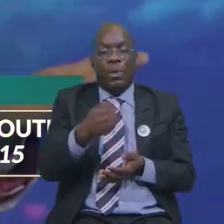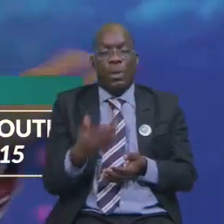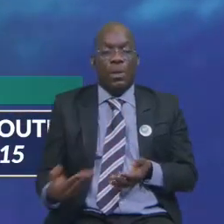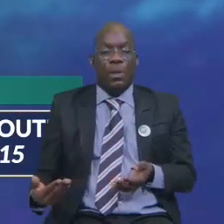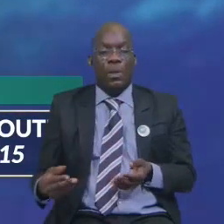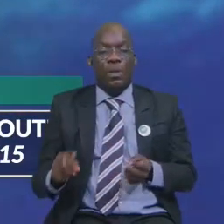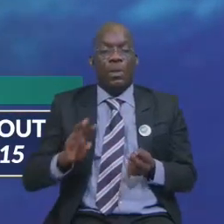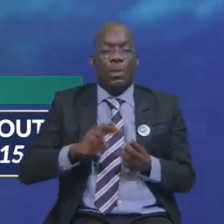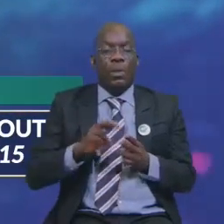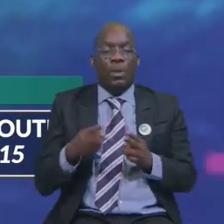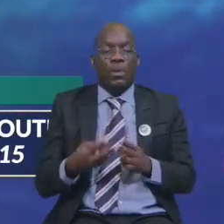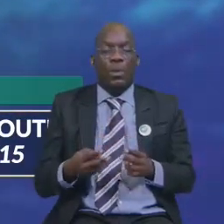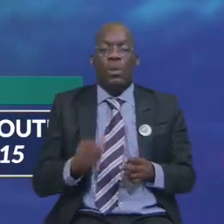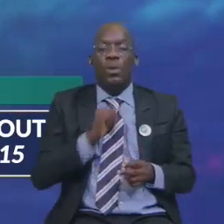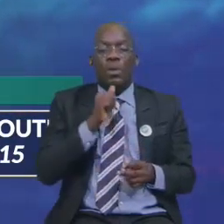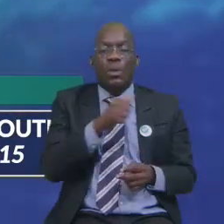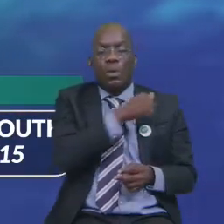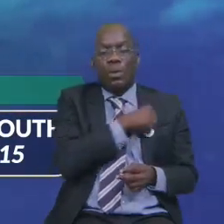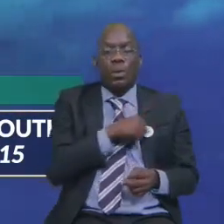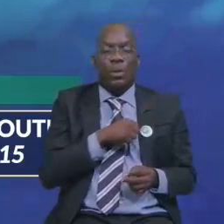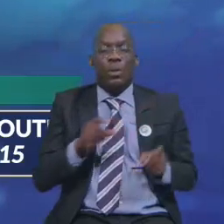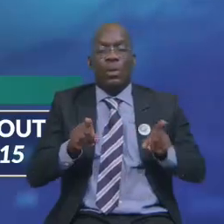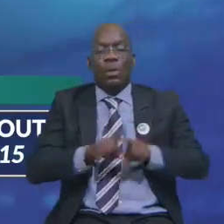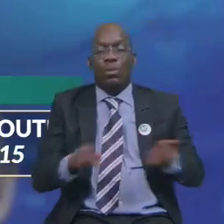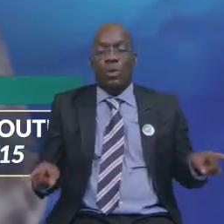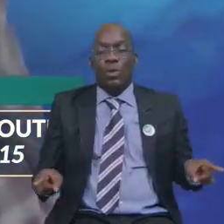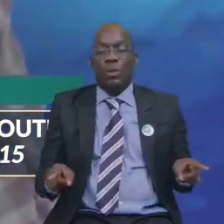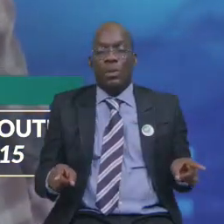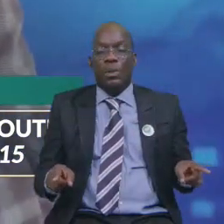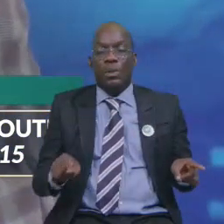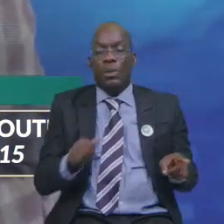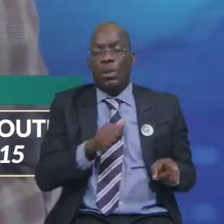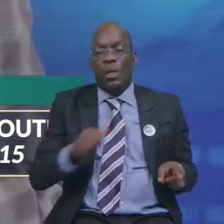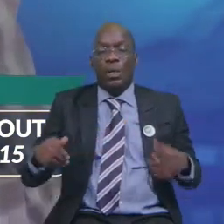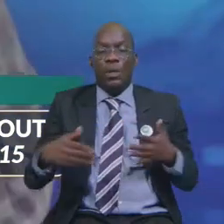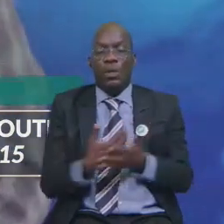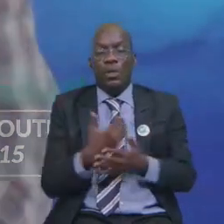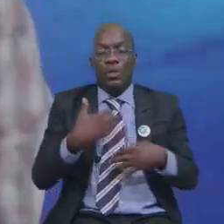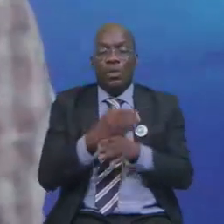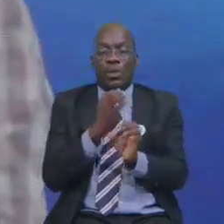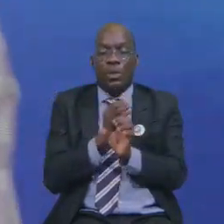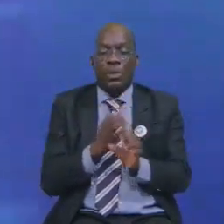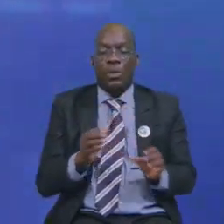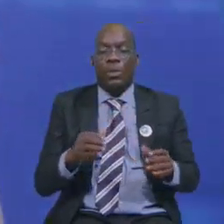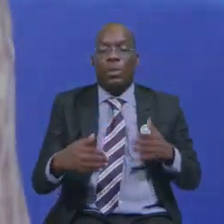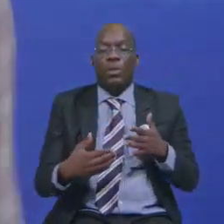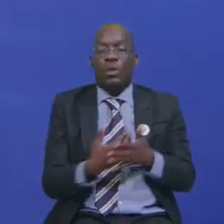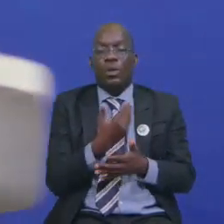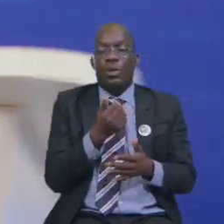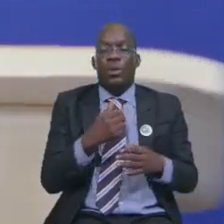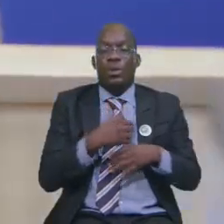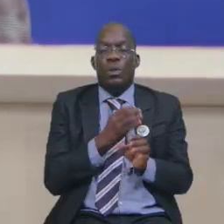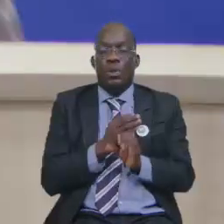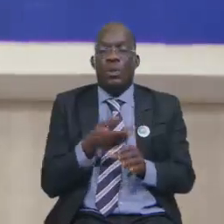nor uncircumcision, but a new creature. A new creature. The